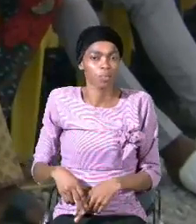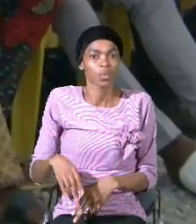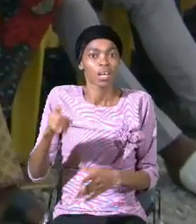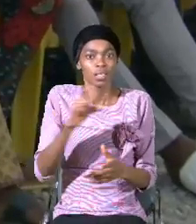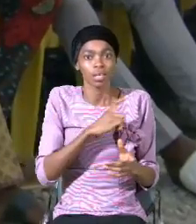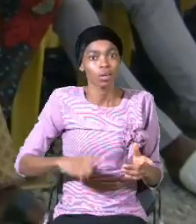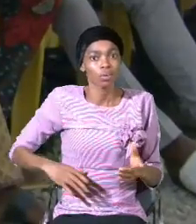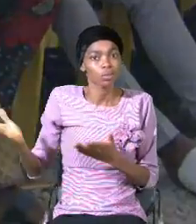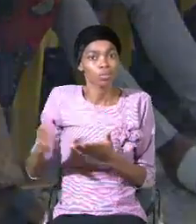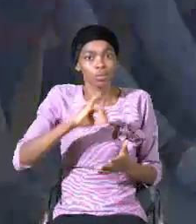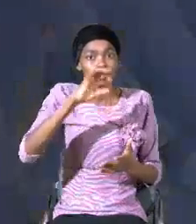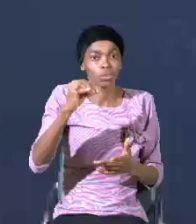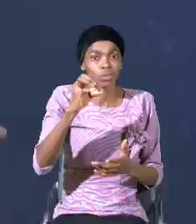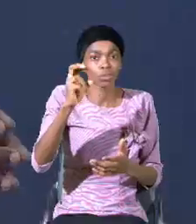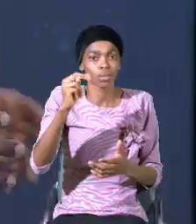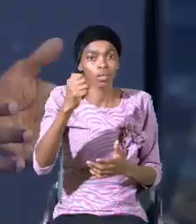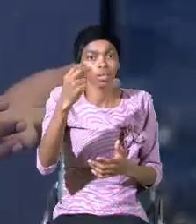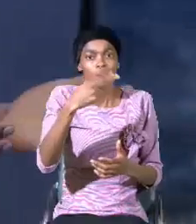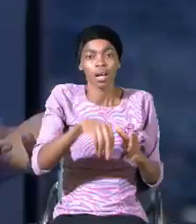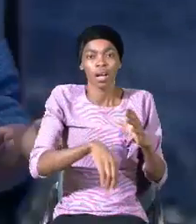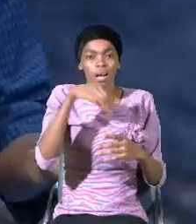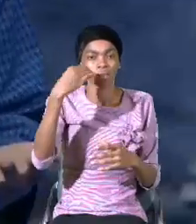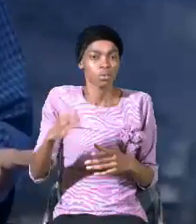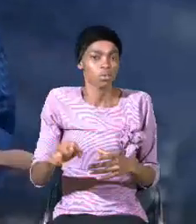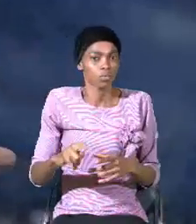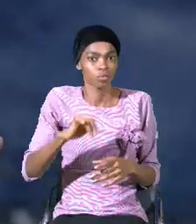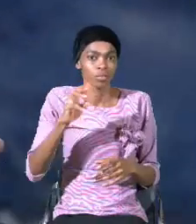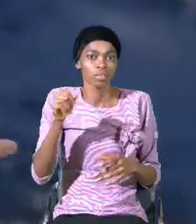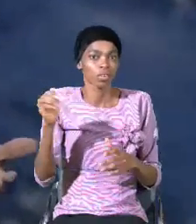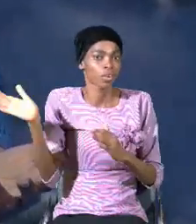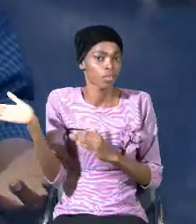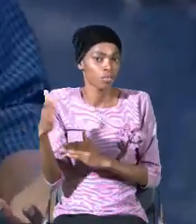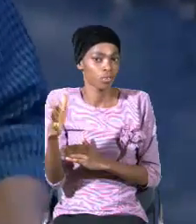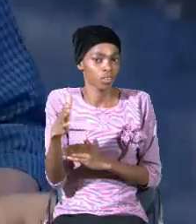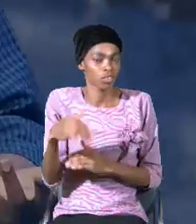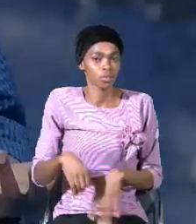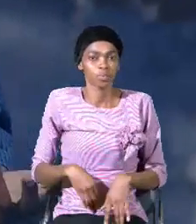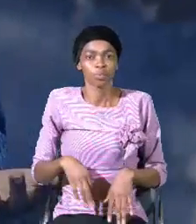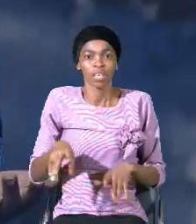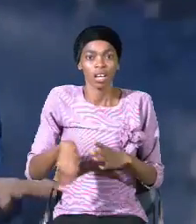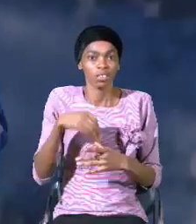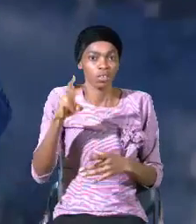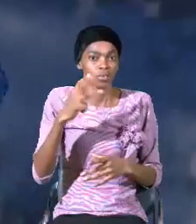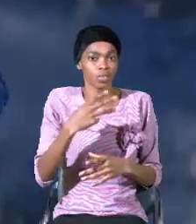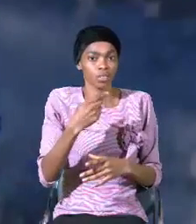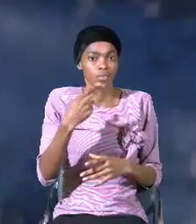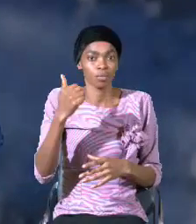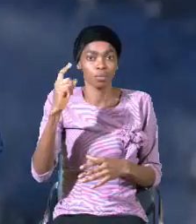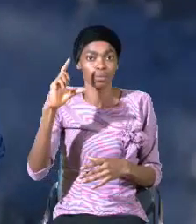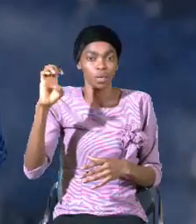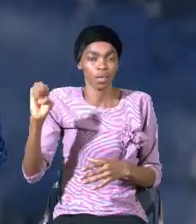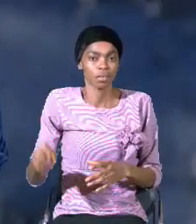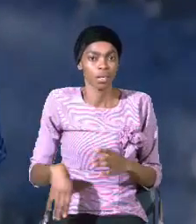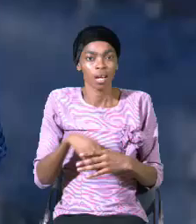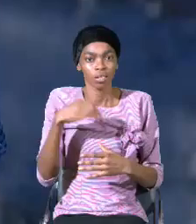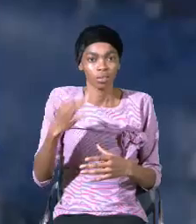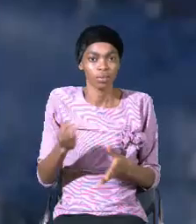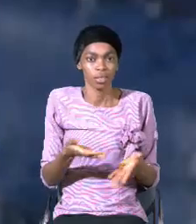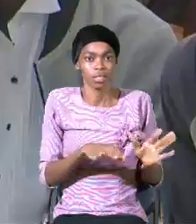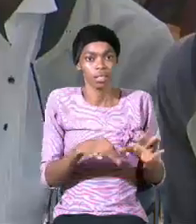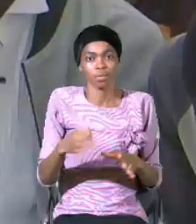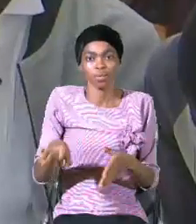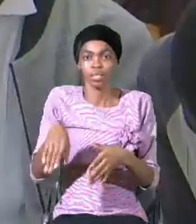out of the whale. He brought Jonah out of the depths of the sea. Today, he'll bring